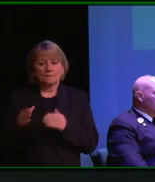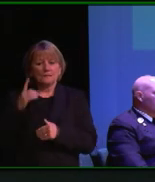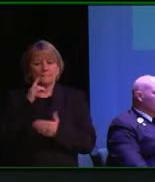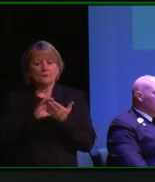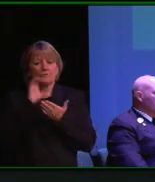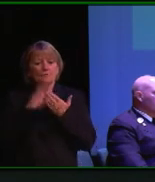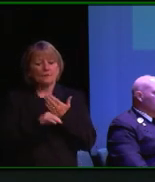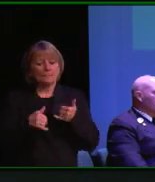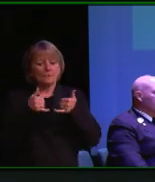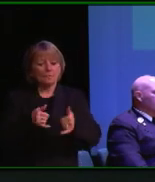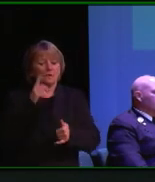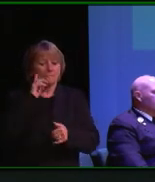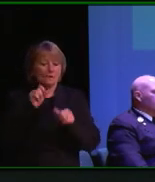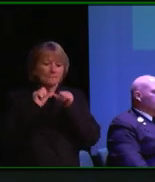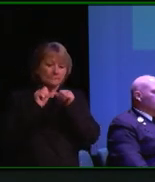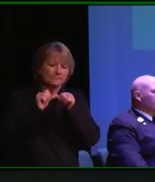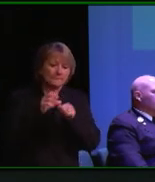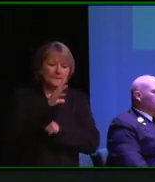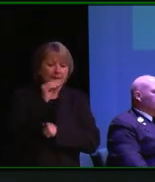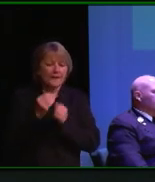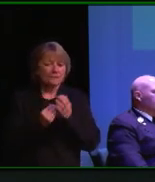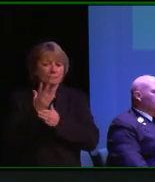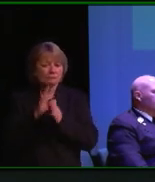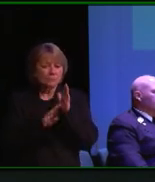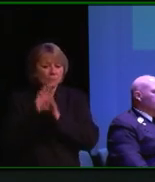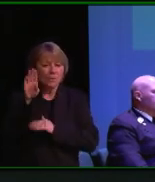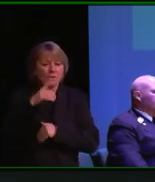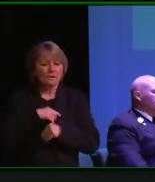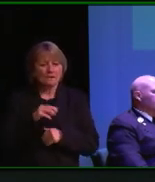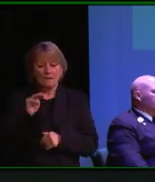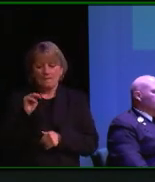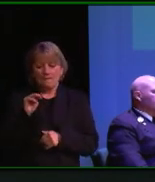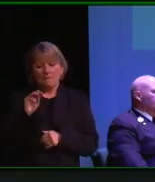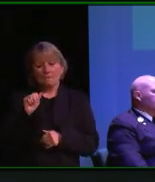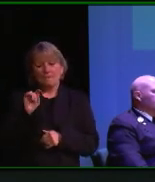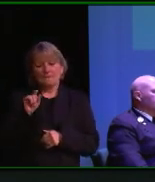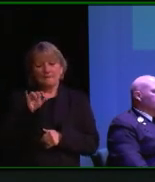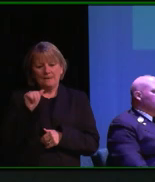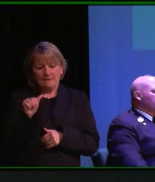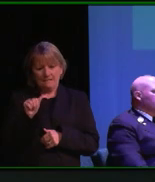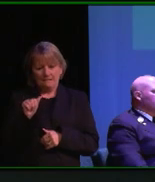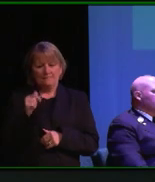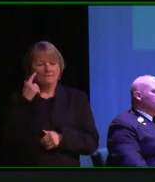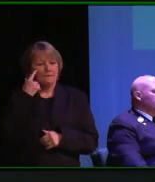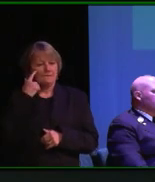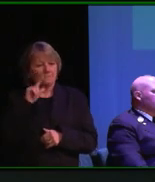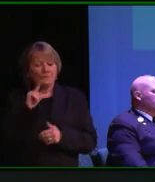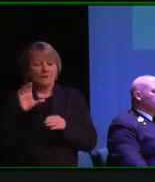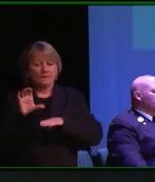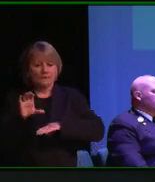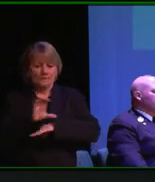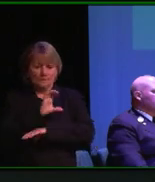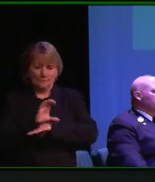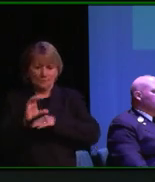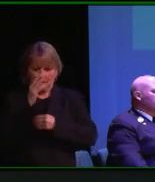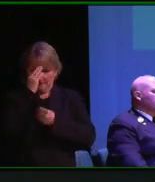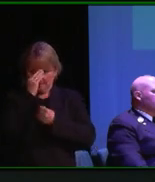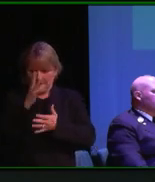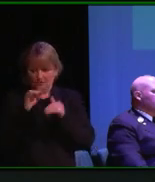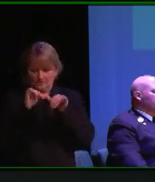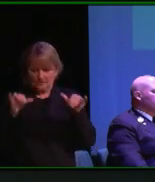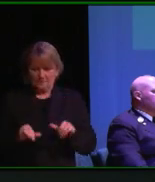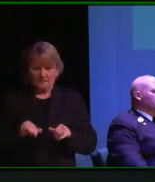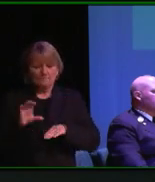Curriculum Award for Perseverance and Growth are Mateus Andrade for Computer Information